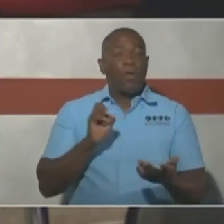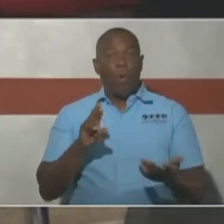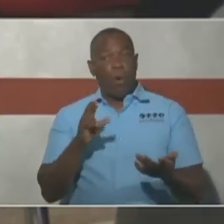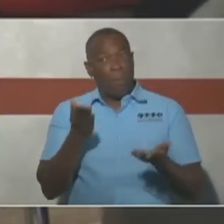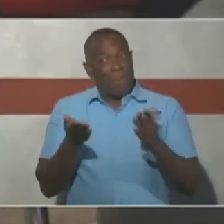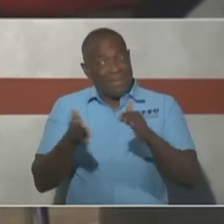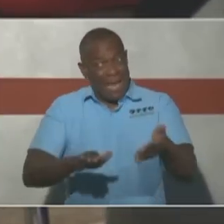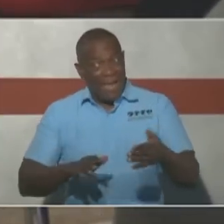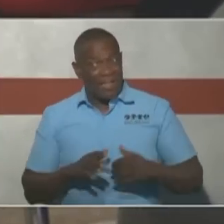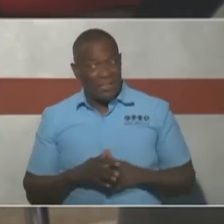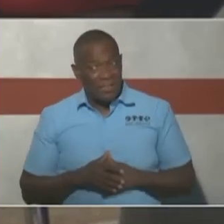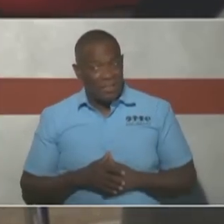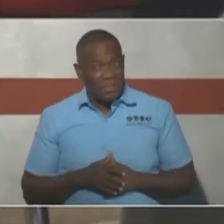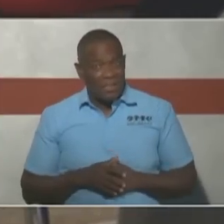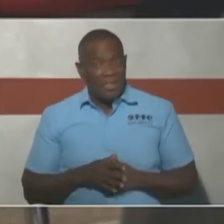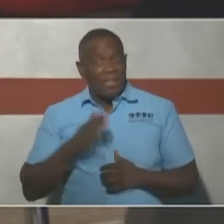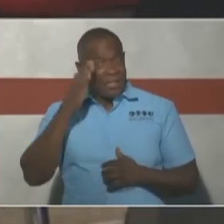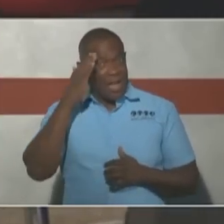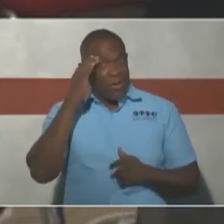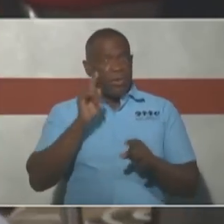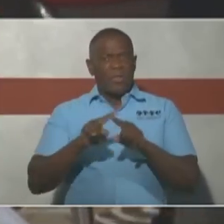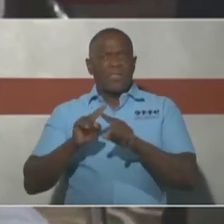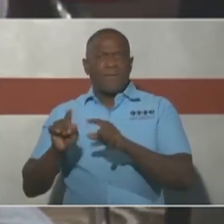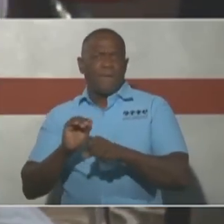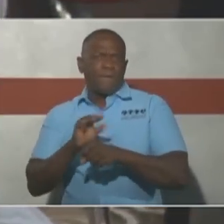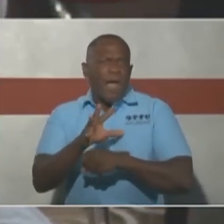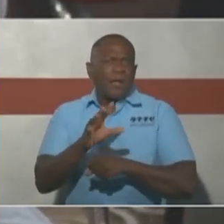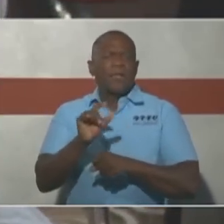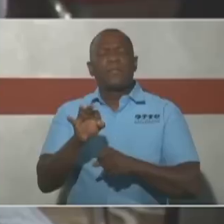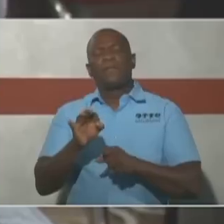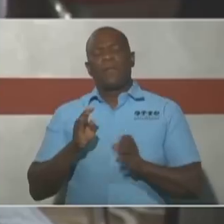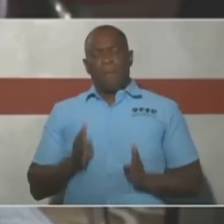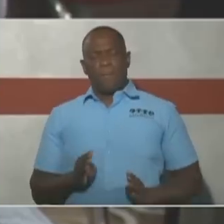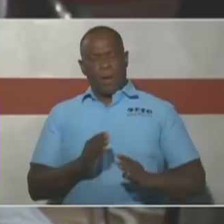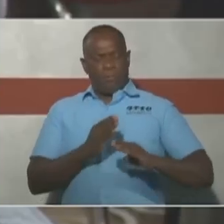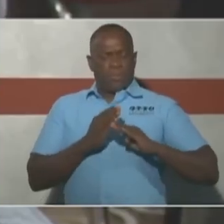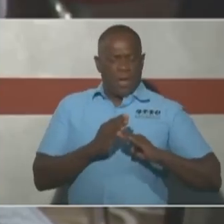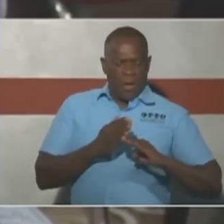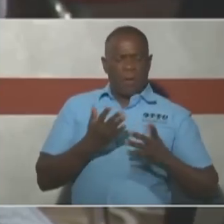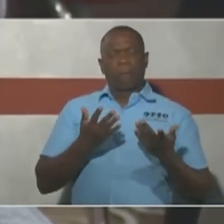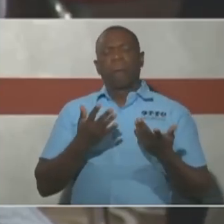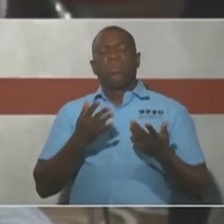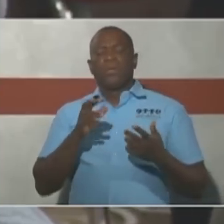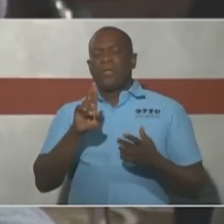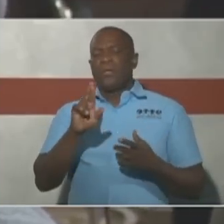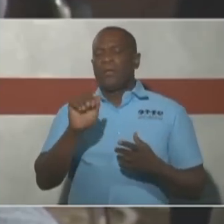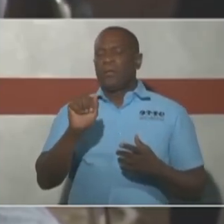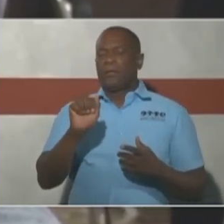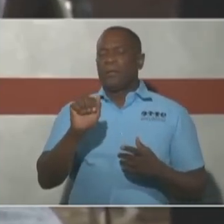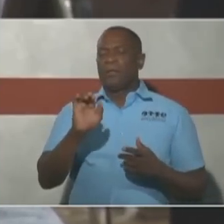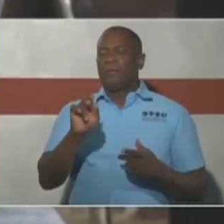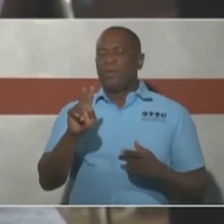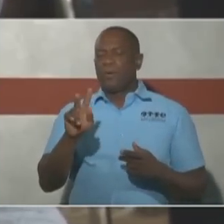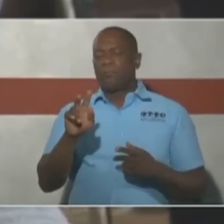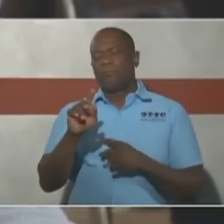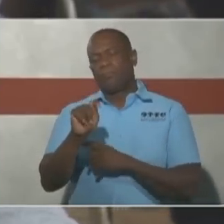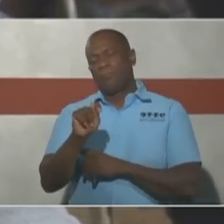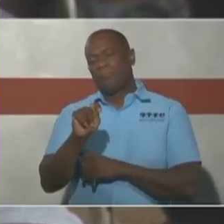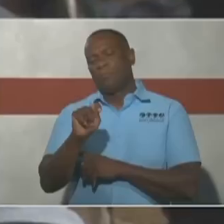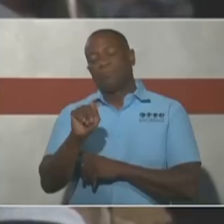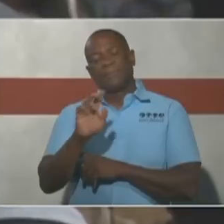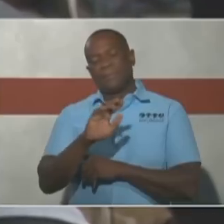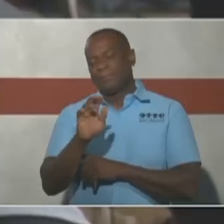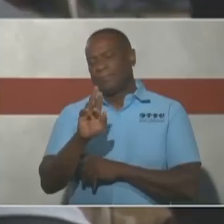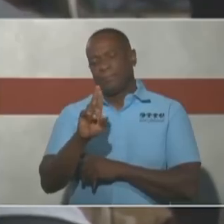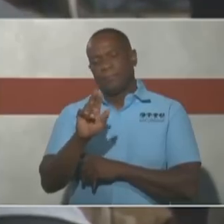Professor and Dr. Parasam will determine who will answer. Okay, sure. So on the point of the projections for cases, we're seeing that within the 2 weeks,